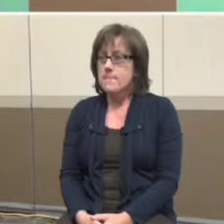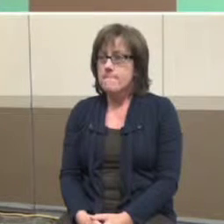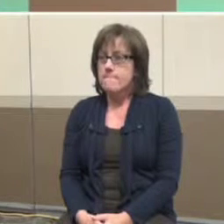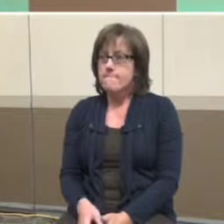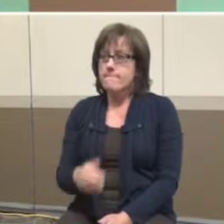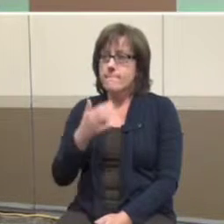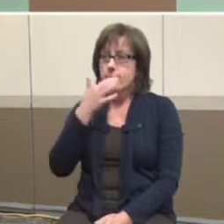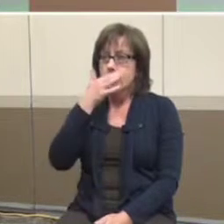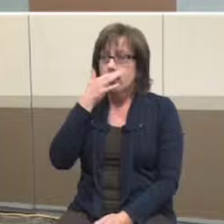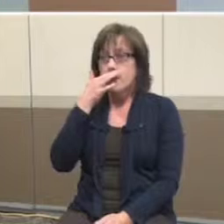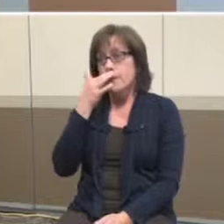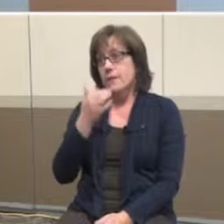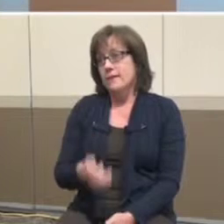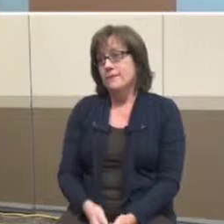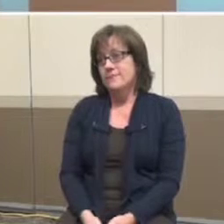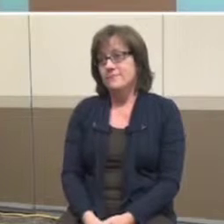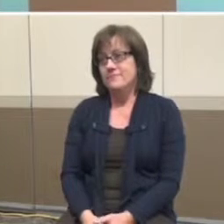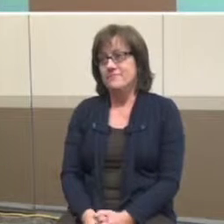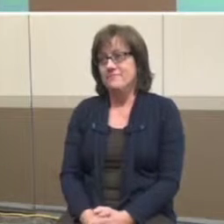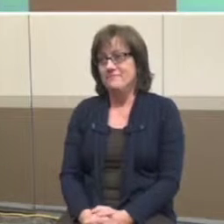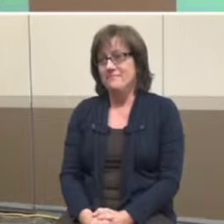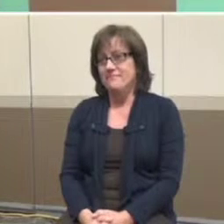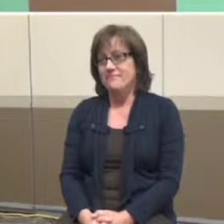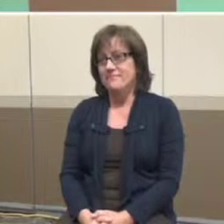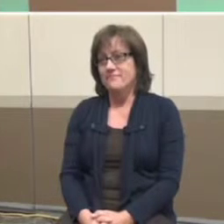gray, white, yellow.